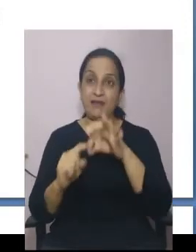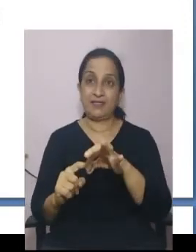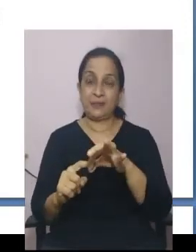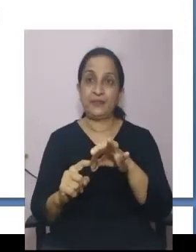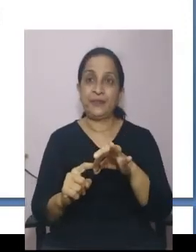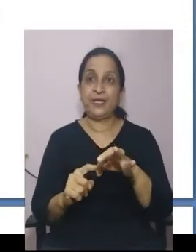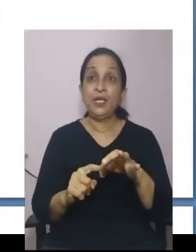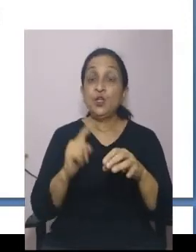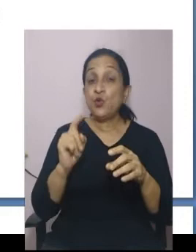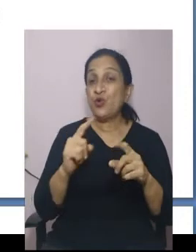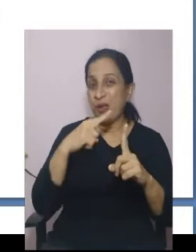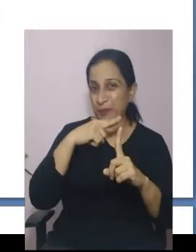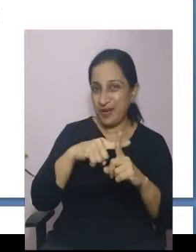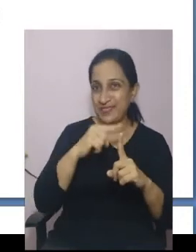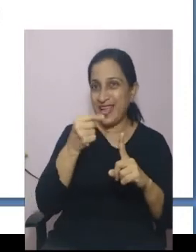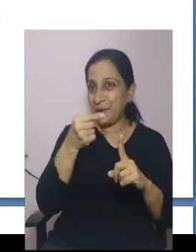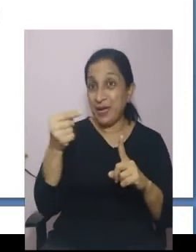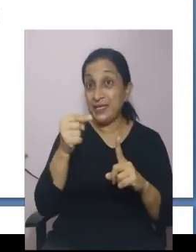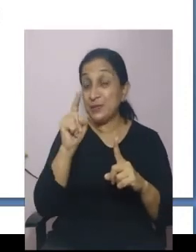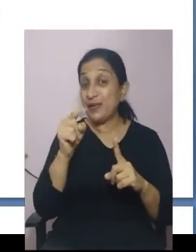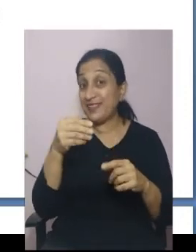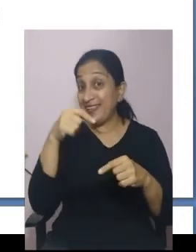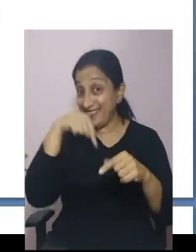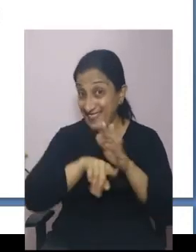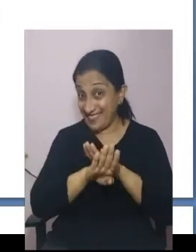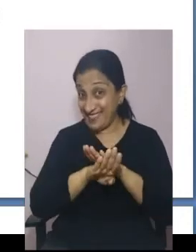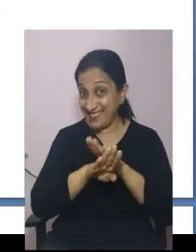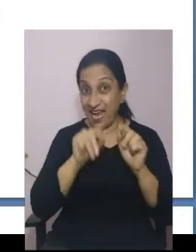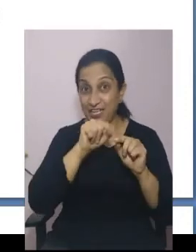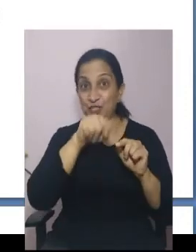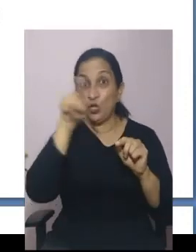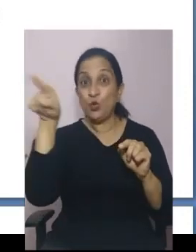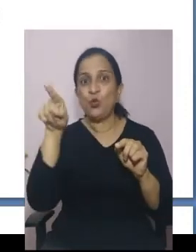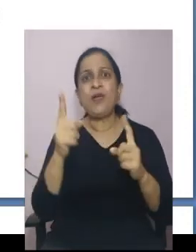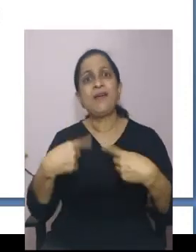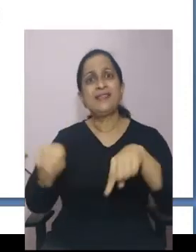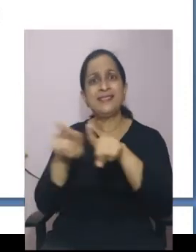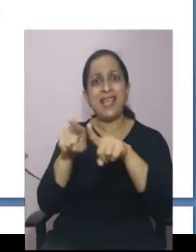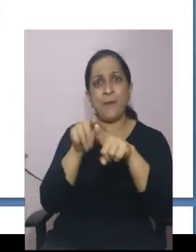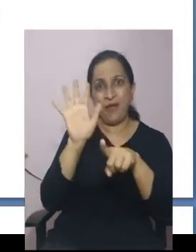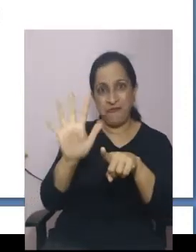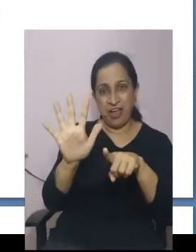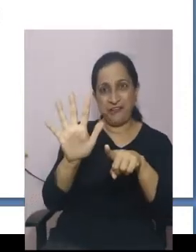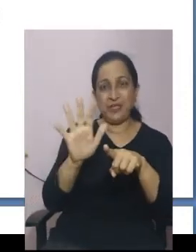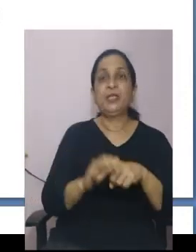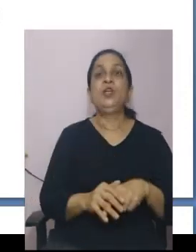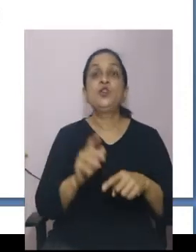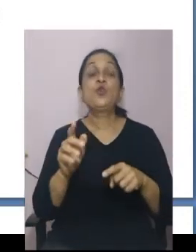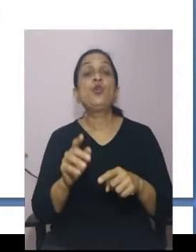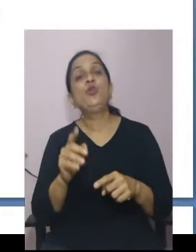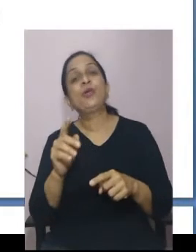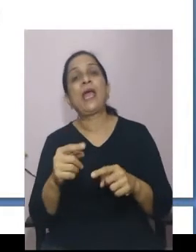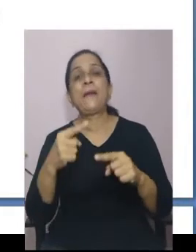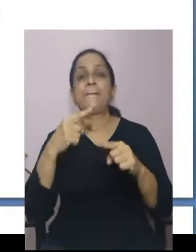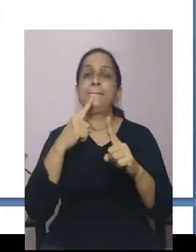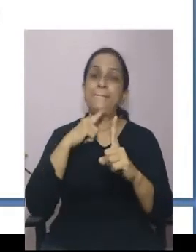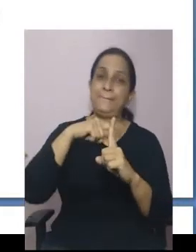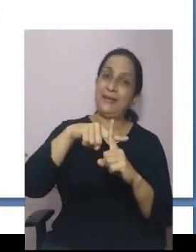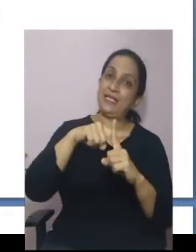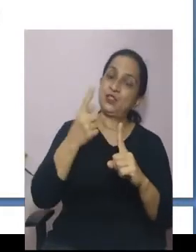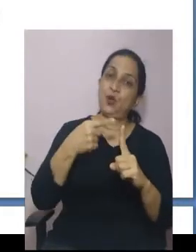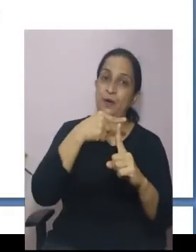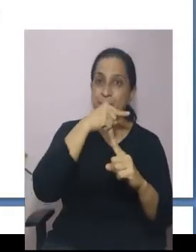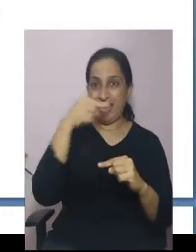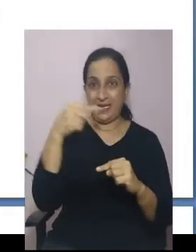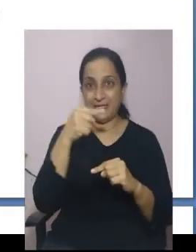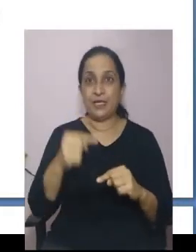Here it is plus and minus. It is 2 plus root 5 minus into bracket it is put. So 2